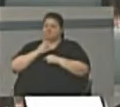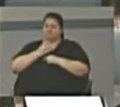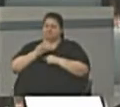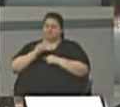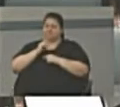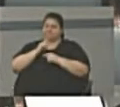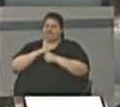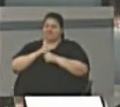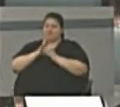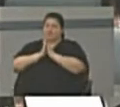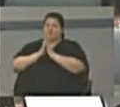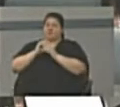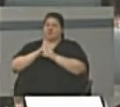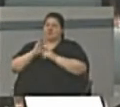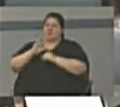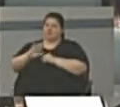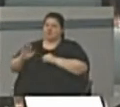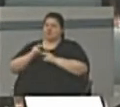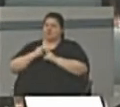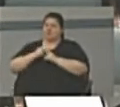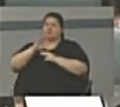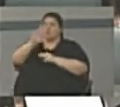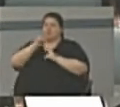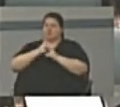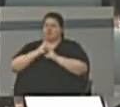our prayer in thy name. Amen. Amen.